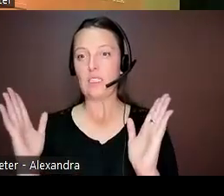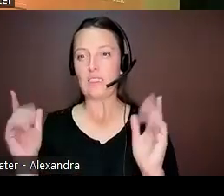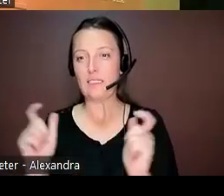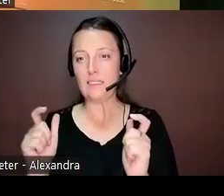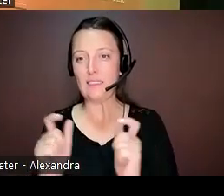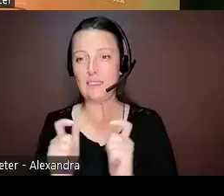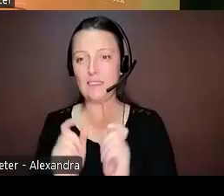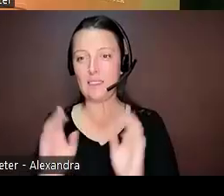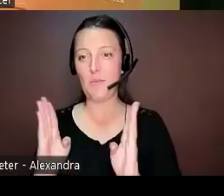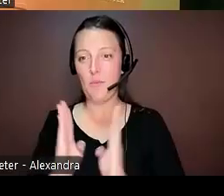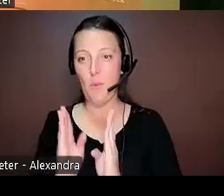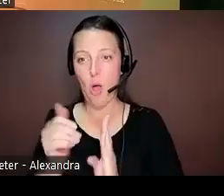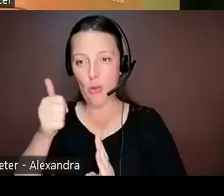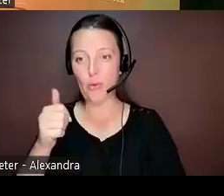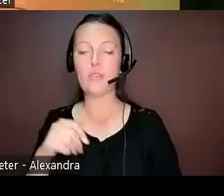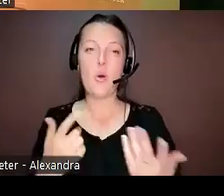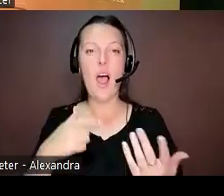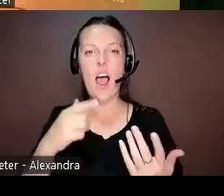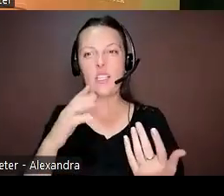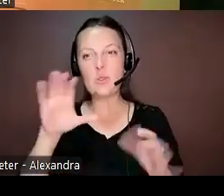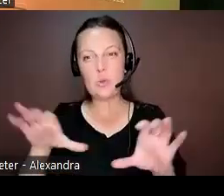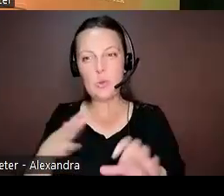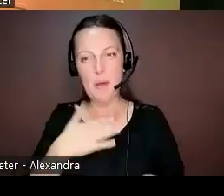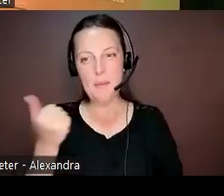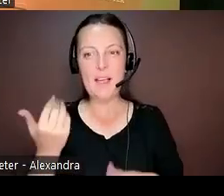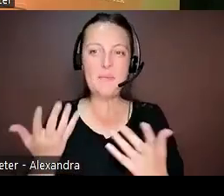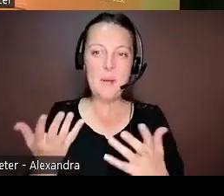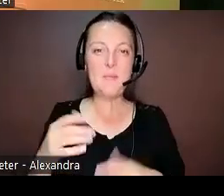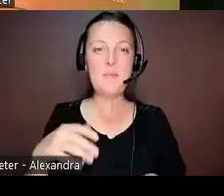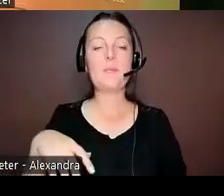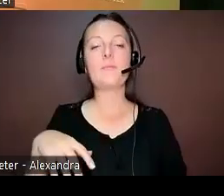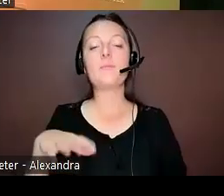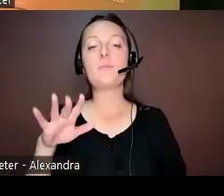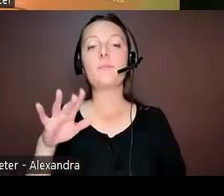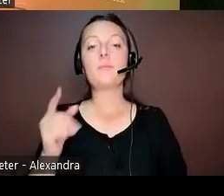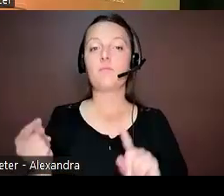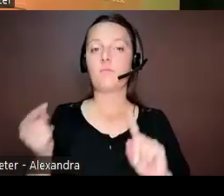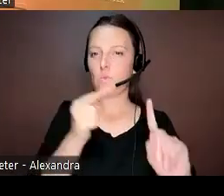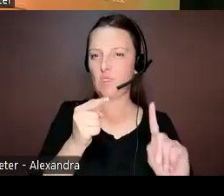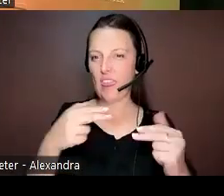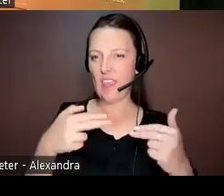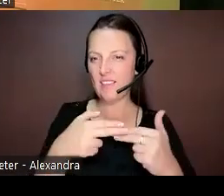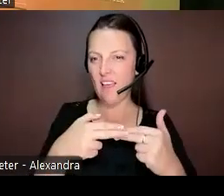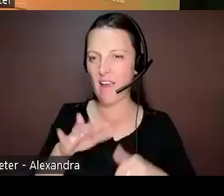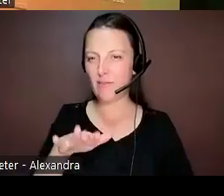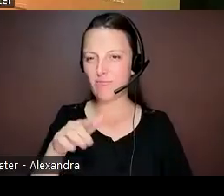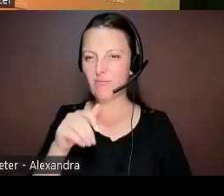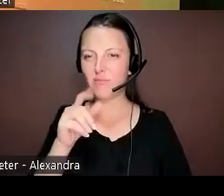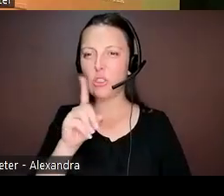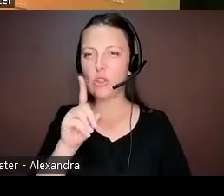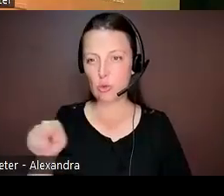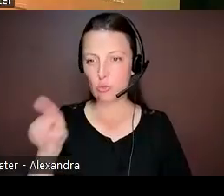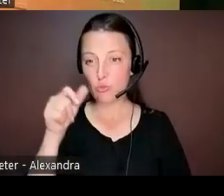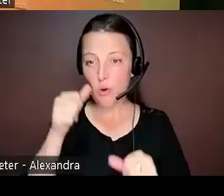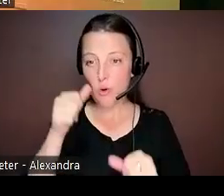I don't know if any of you actually remember this slide, something titled A Psychiatrist